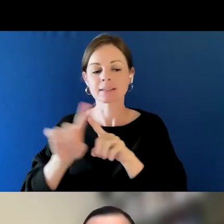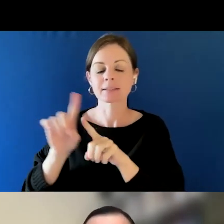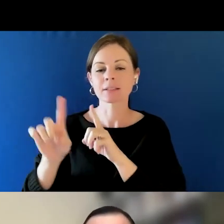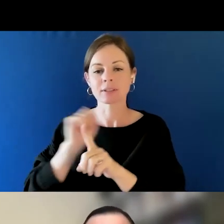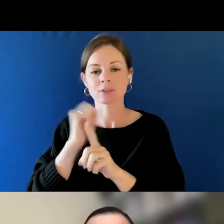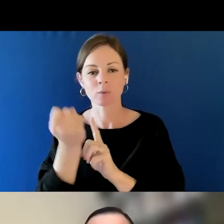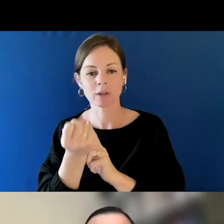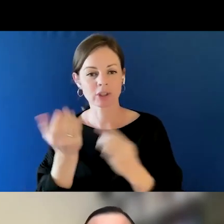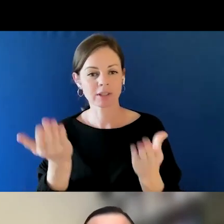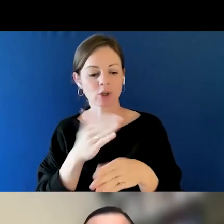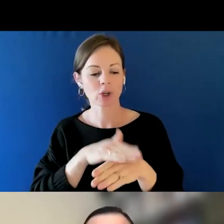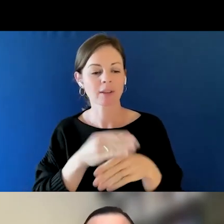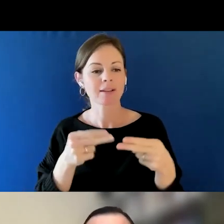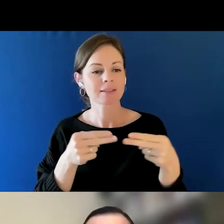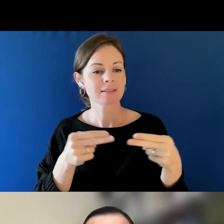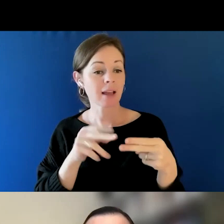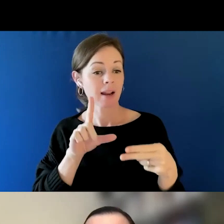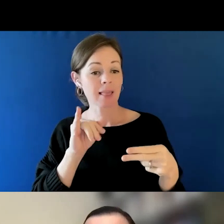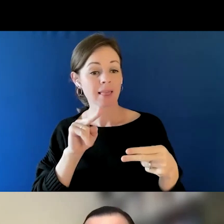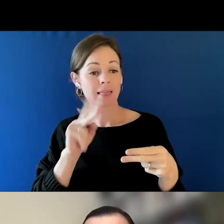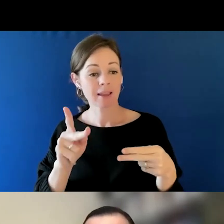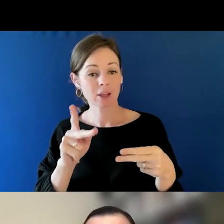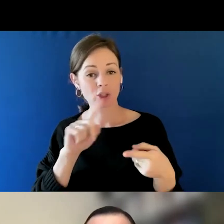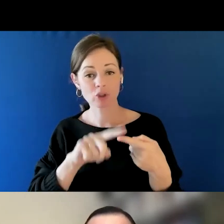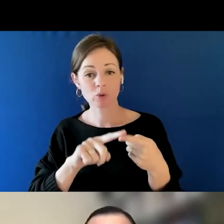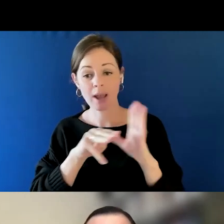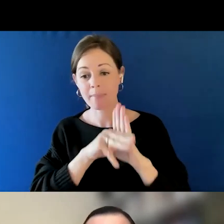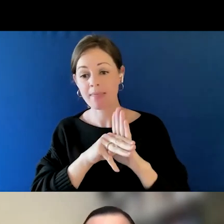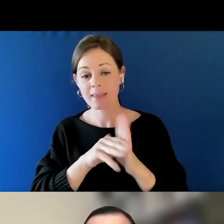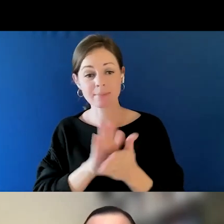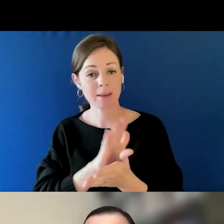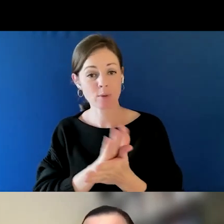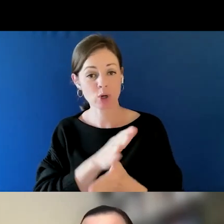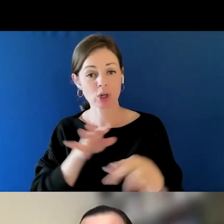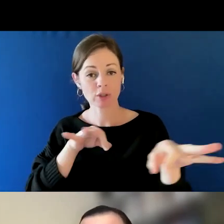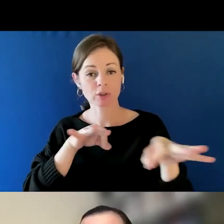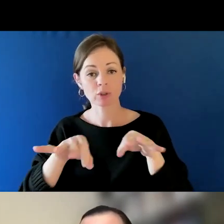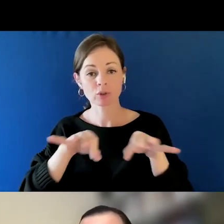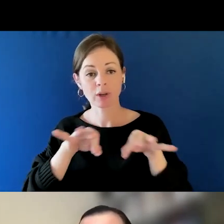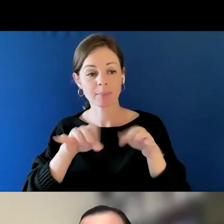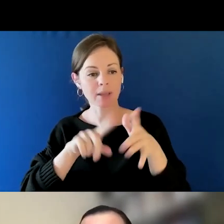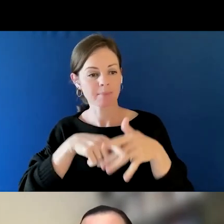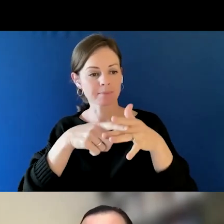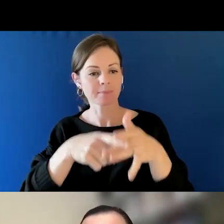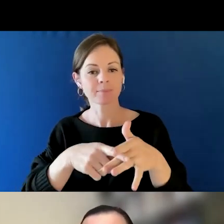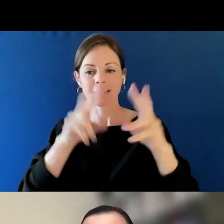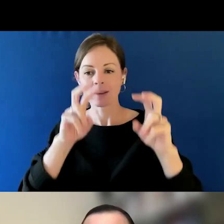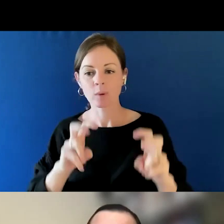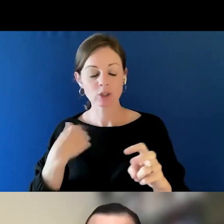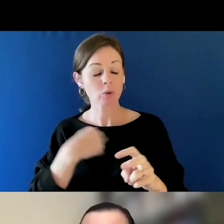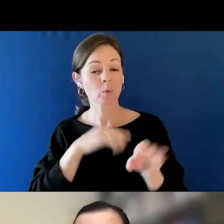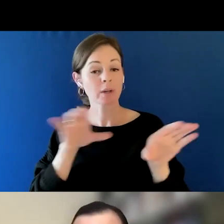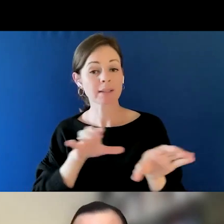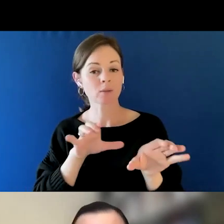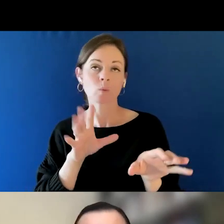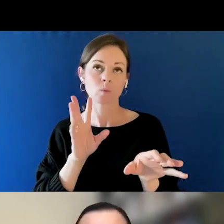on the slide a link to a methods paper that describes implementation evaluation that we did or